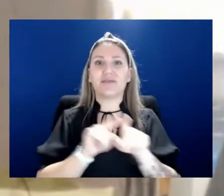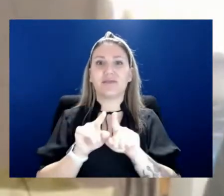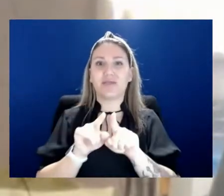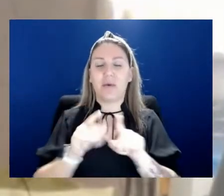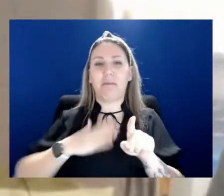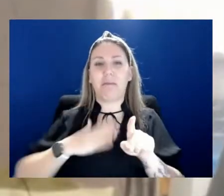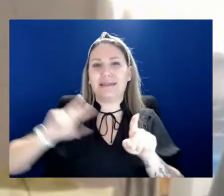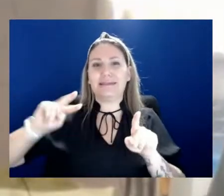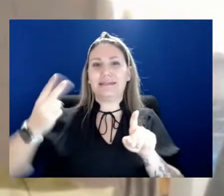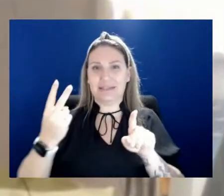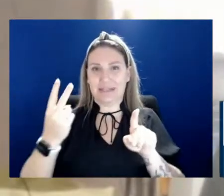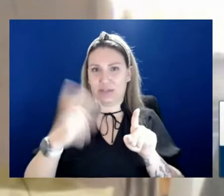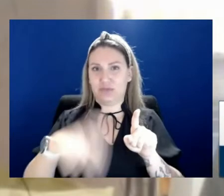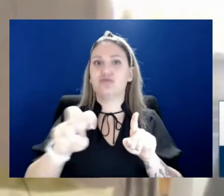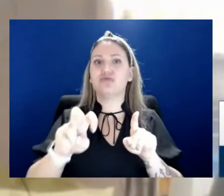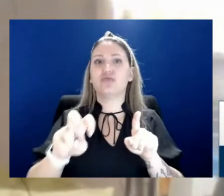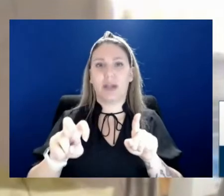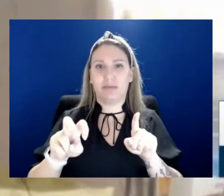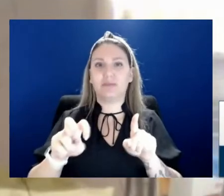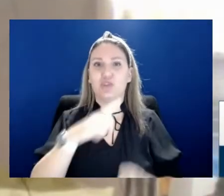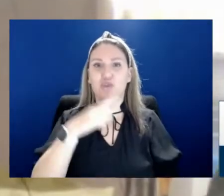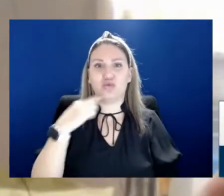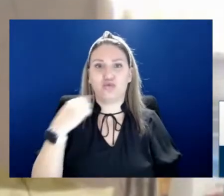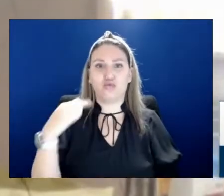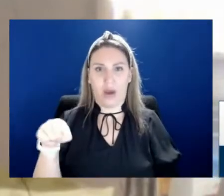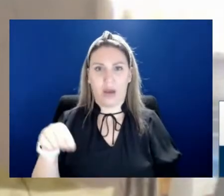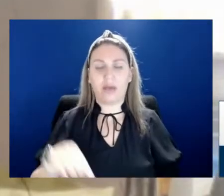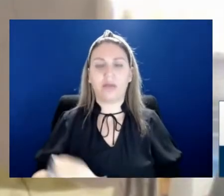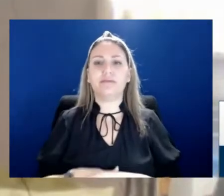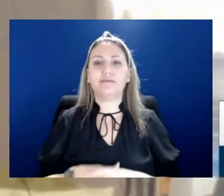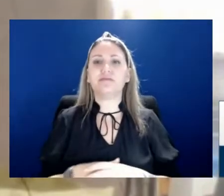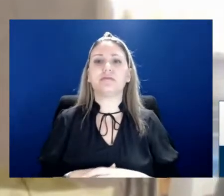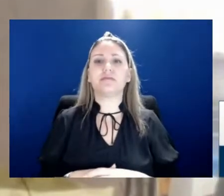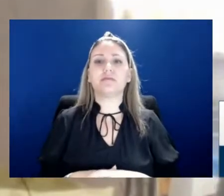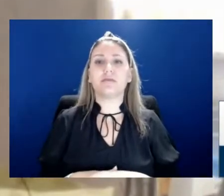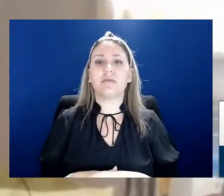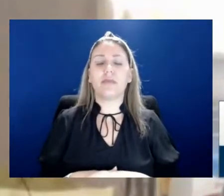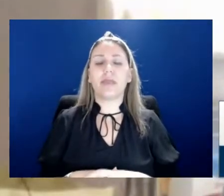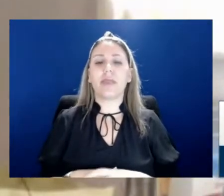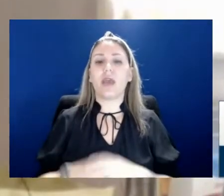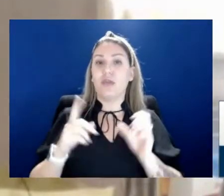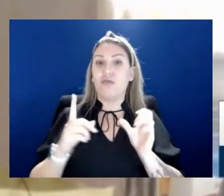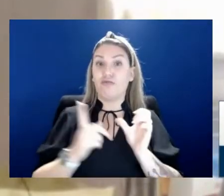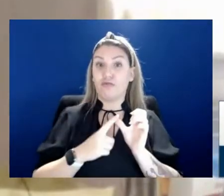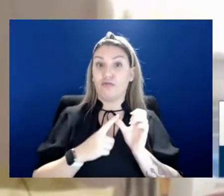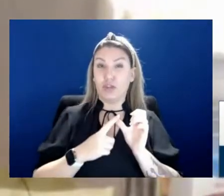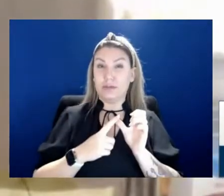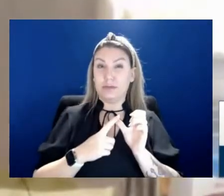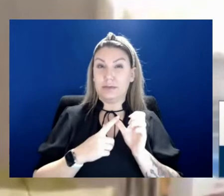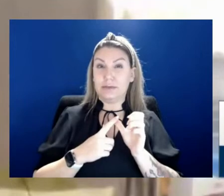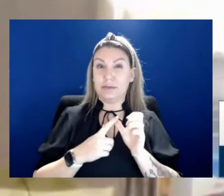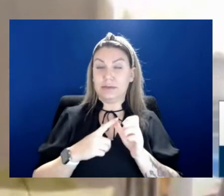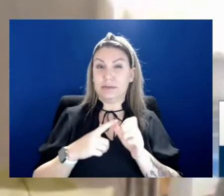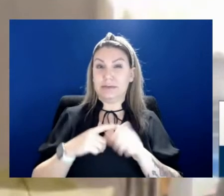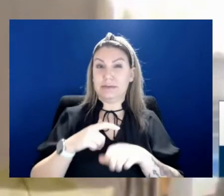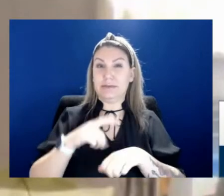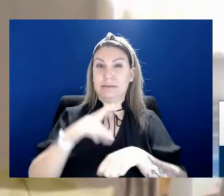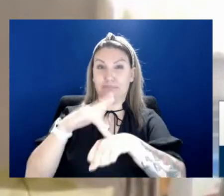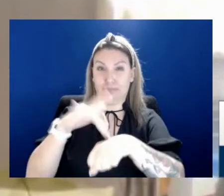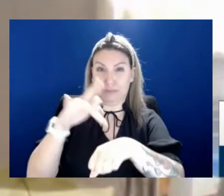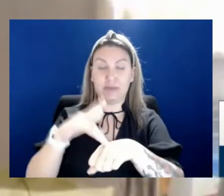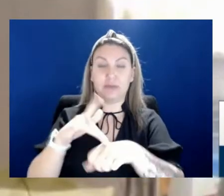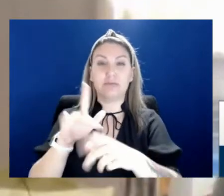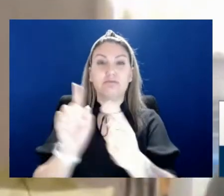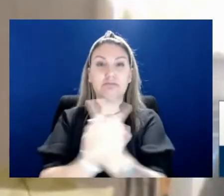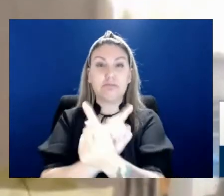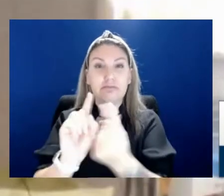to Ukraine, and our first visit here was basically meeting with surgeons like Dr.